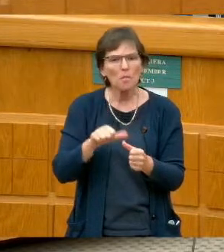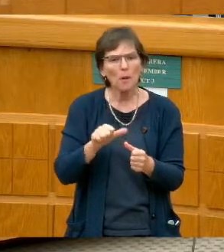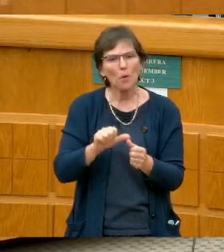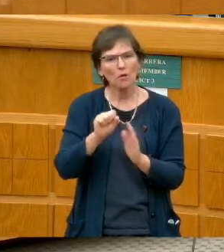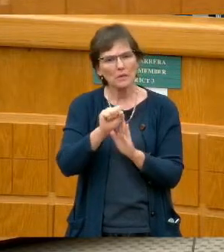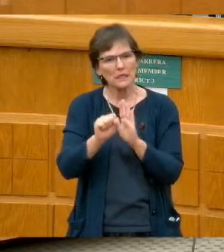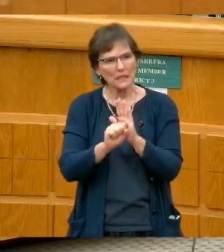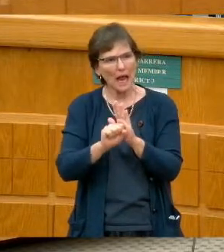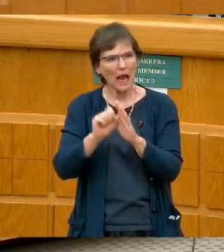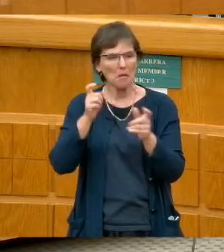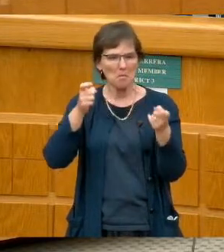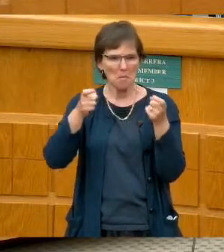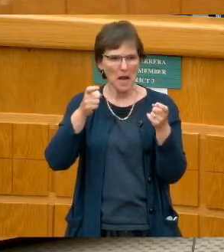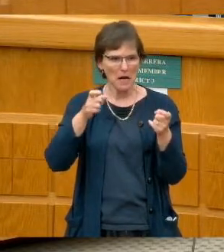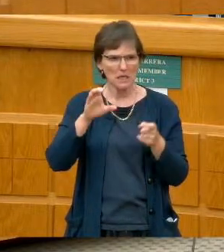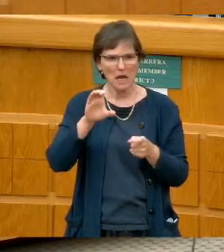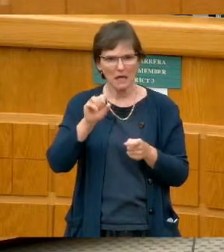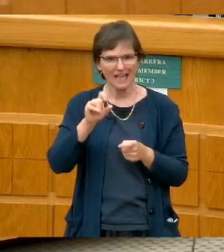laboratories submit